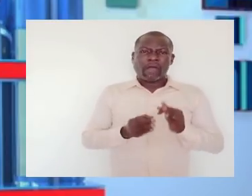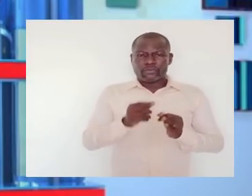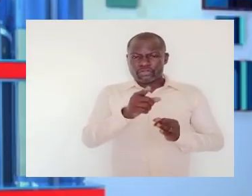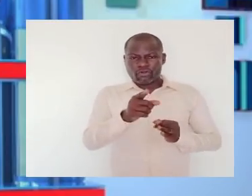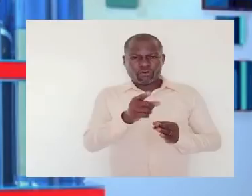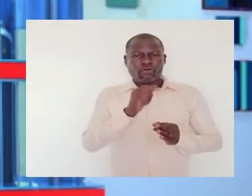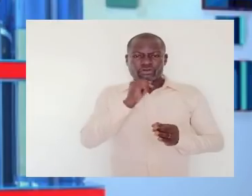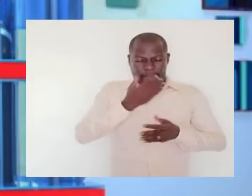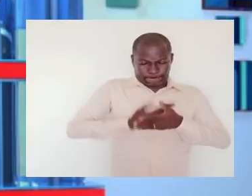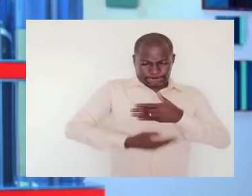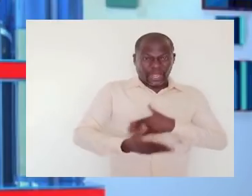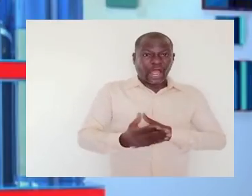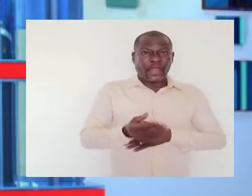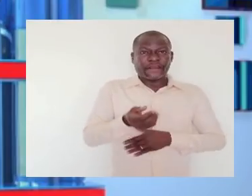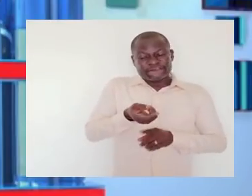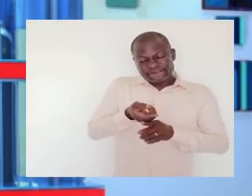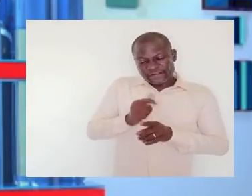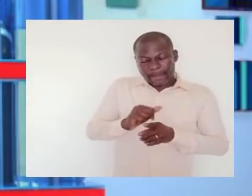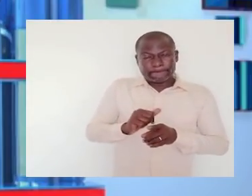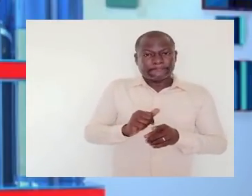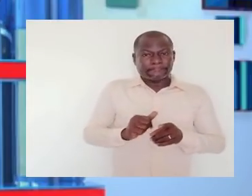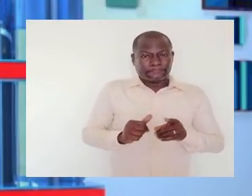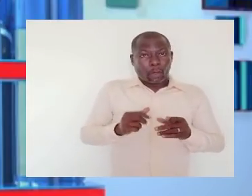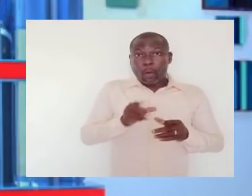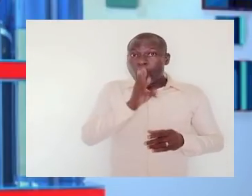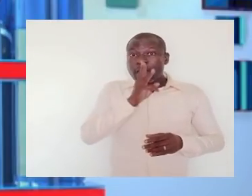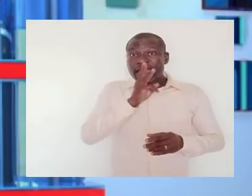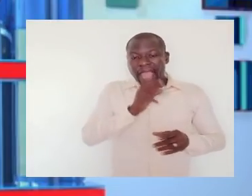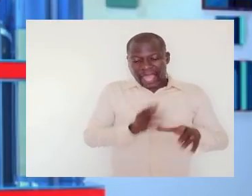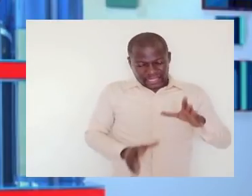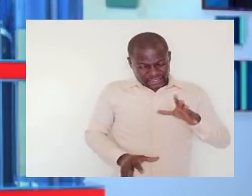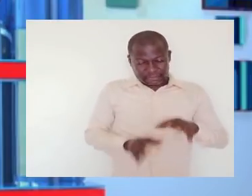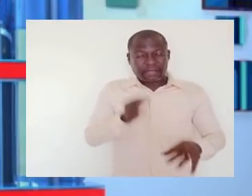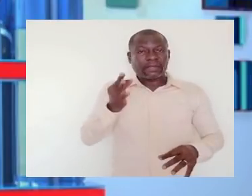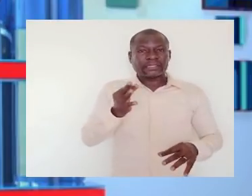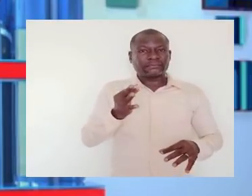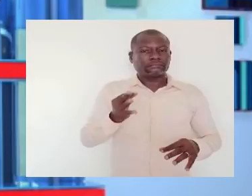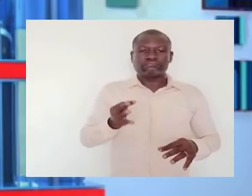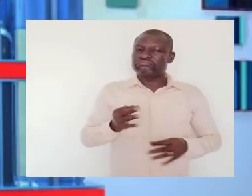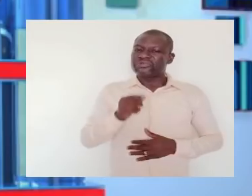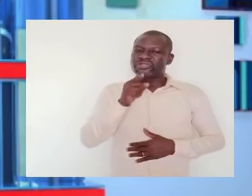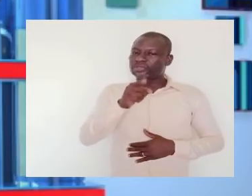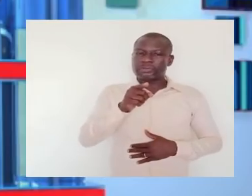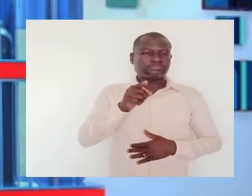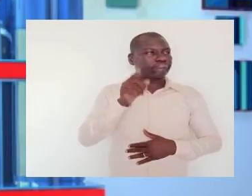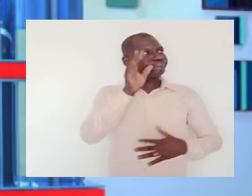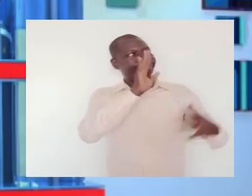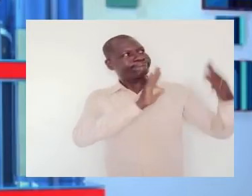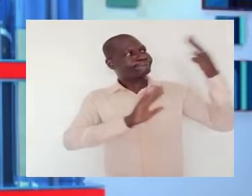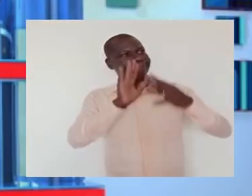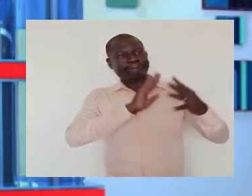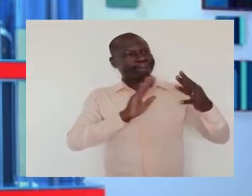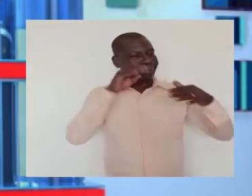wan free ensuo. Ane huhumu. Anwu onipa fofra. On to me en